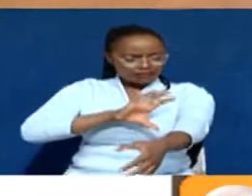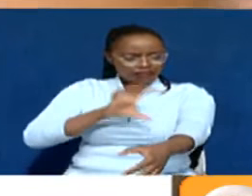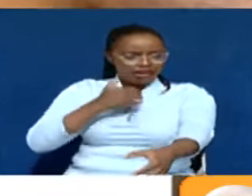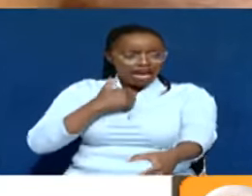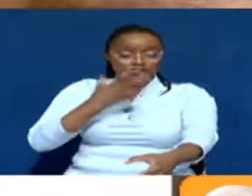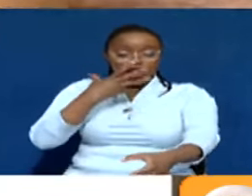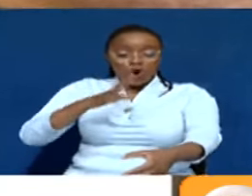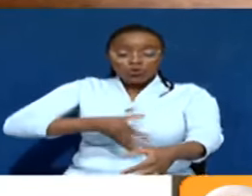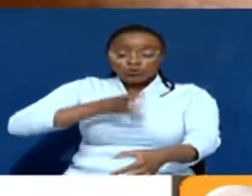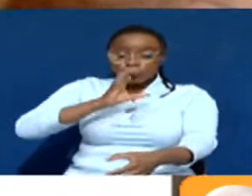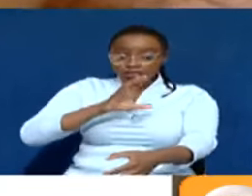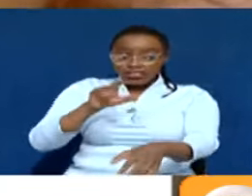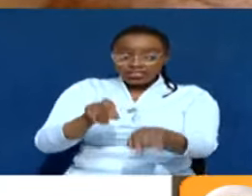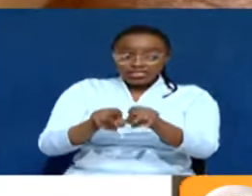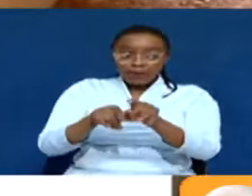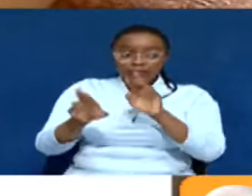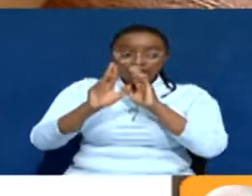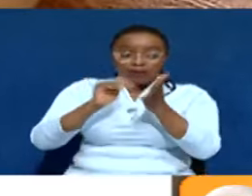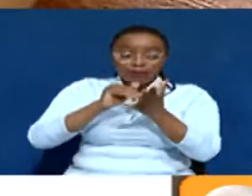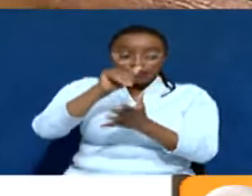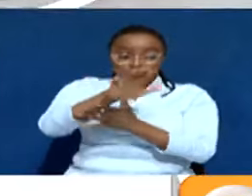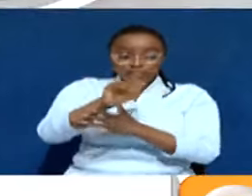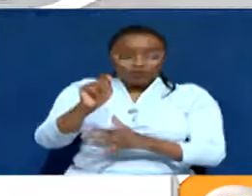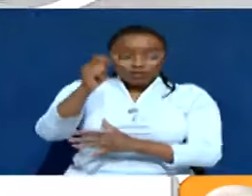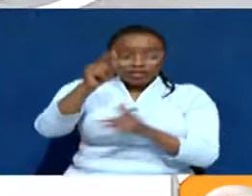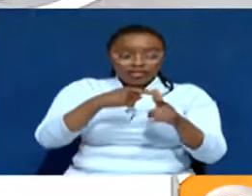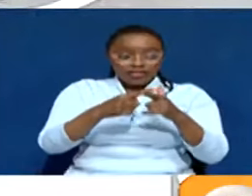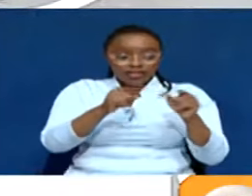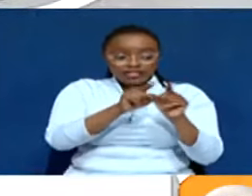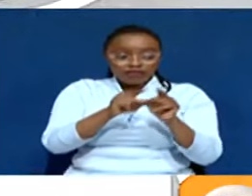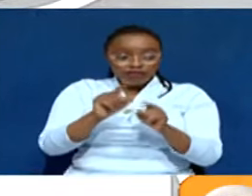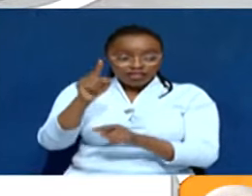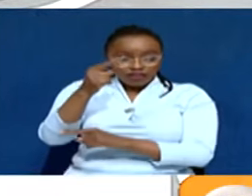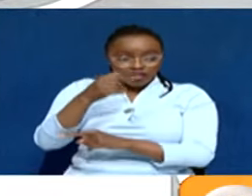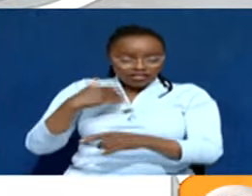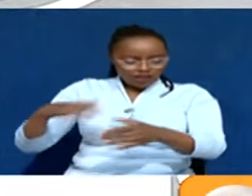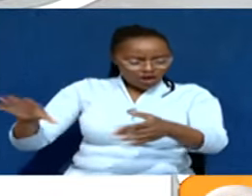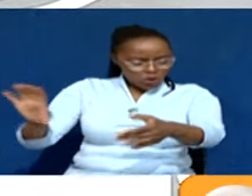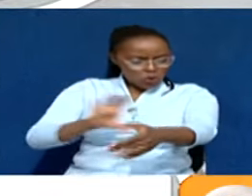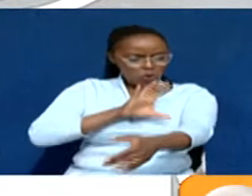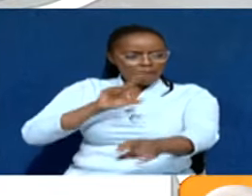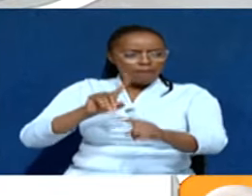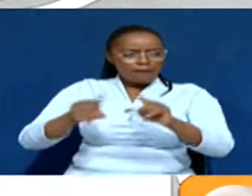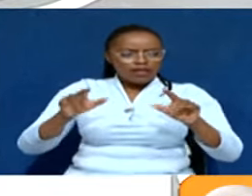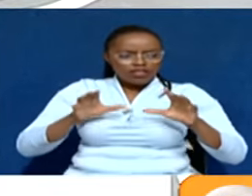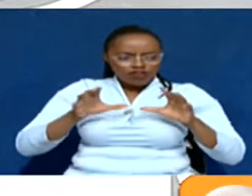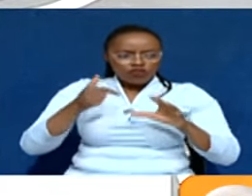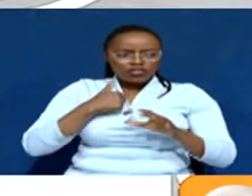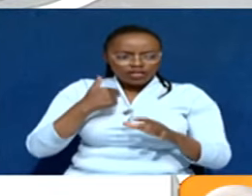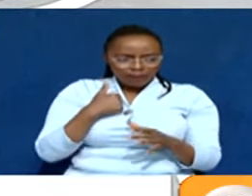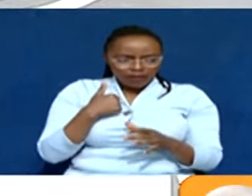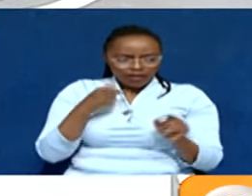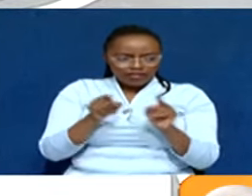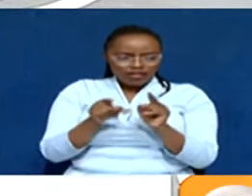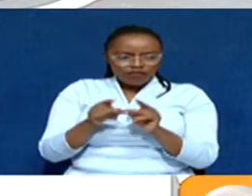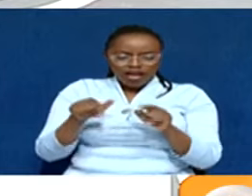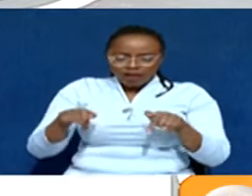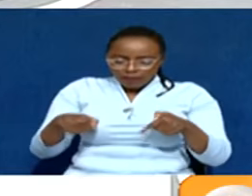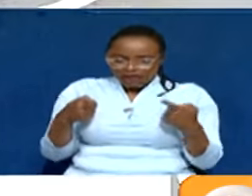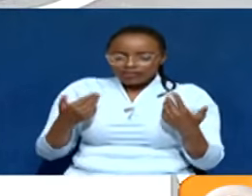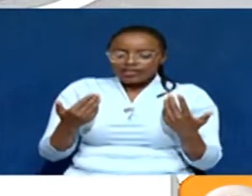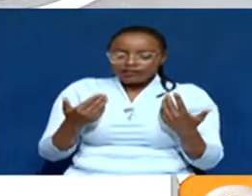moto. Wakati report ilifika hapa Kenya, ilifika ya kwanza amenimwagia. Lakini they forced me make that I burn